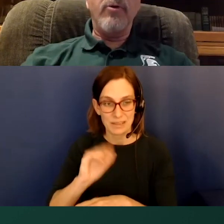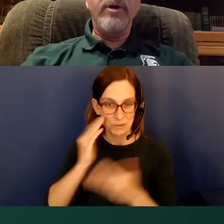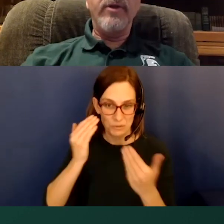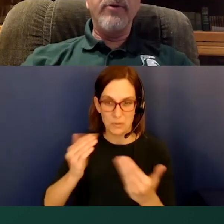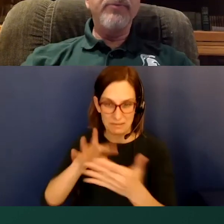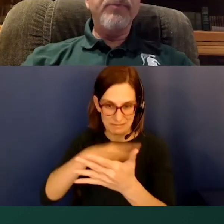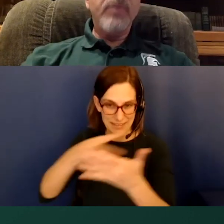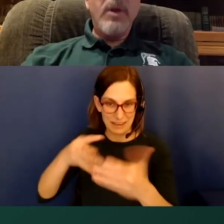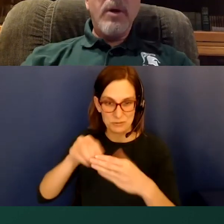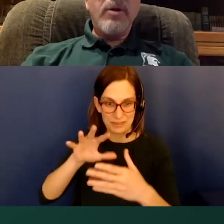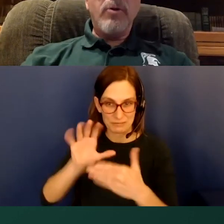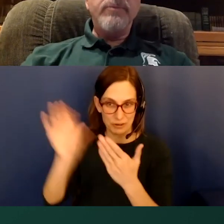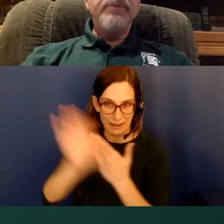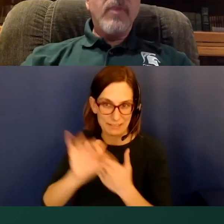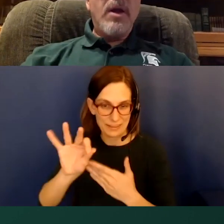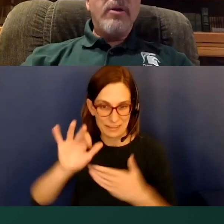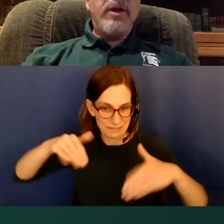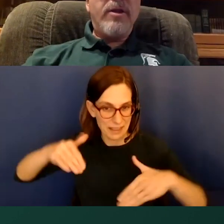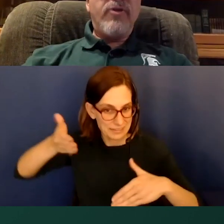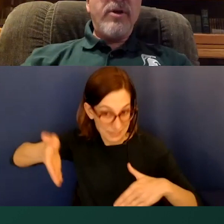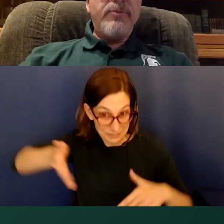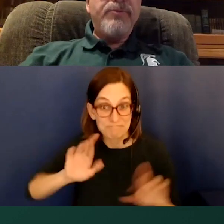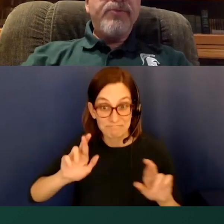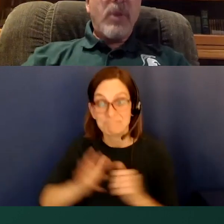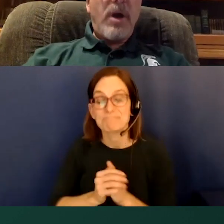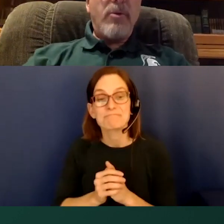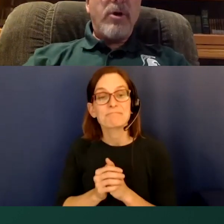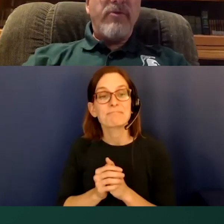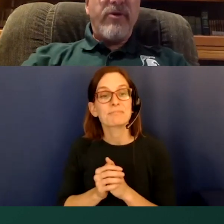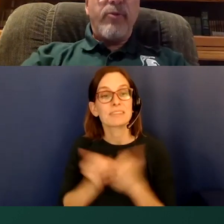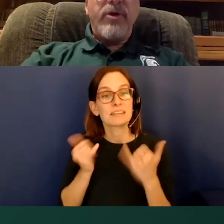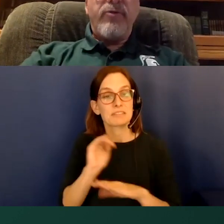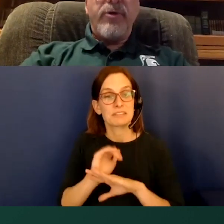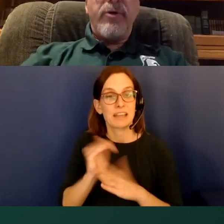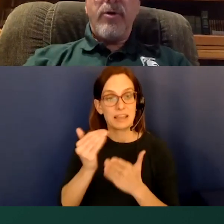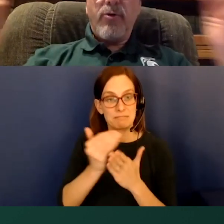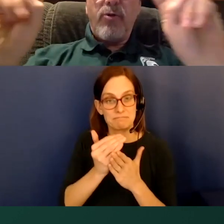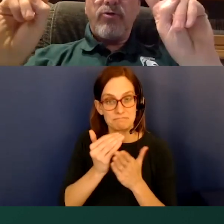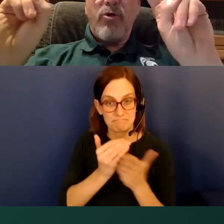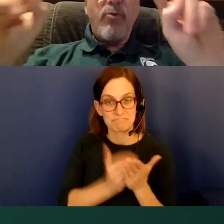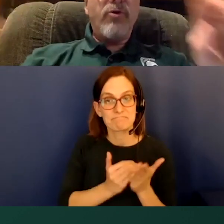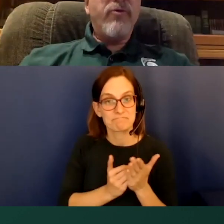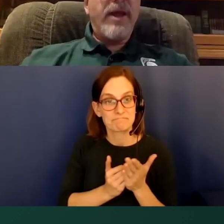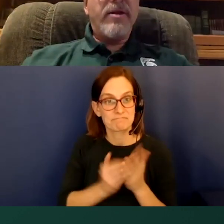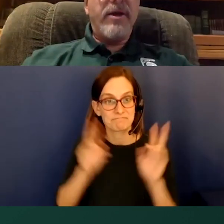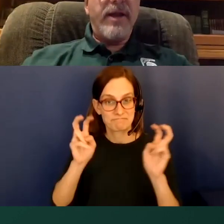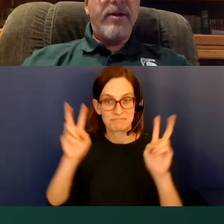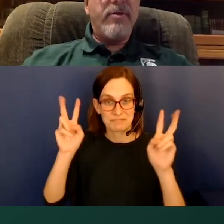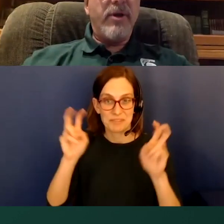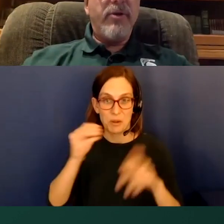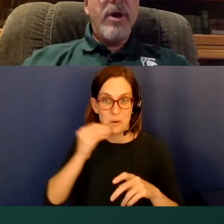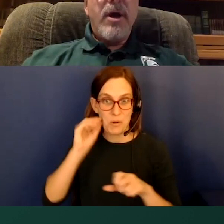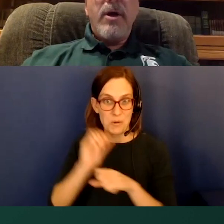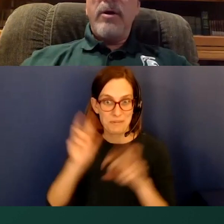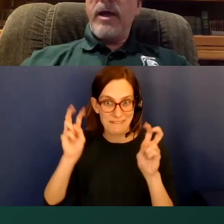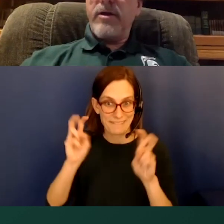it's not already there. So tonight's agenda, I'm going to be very brief with quote homework from last